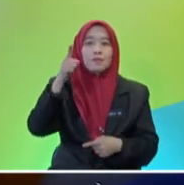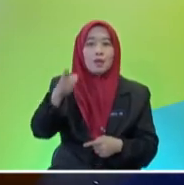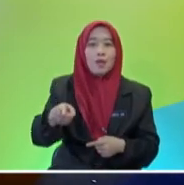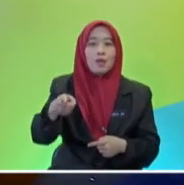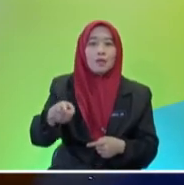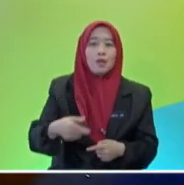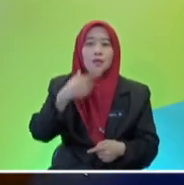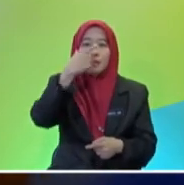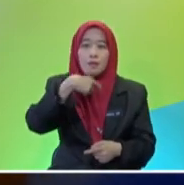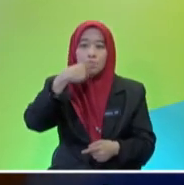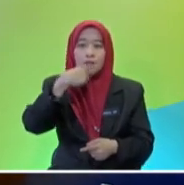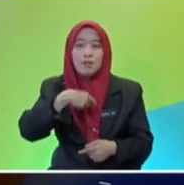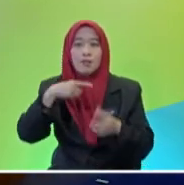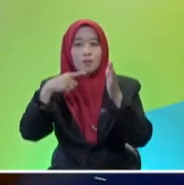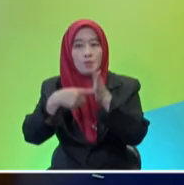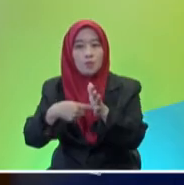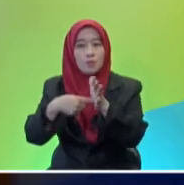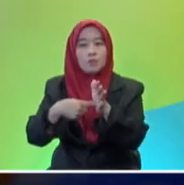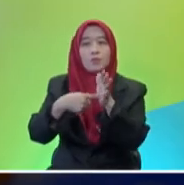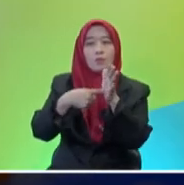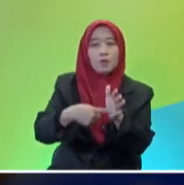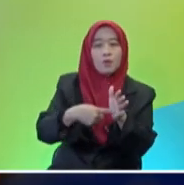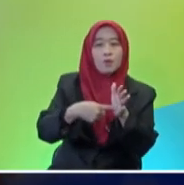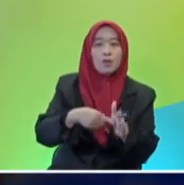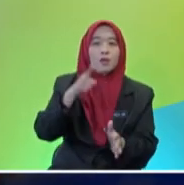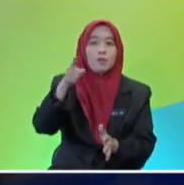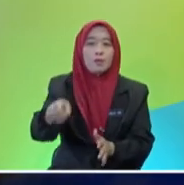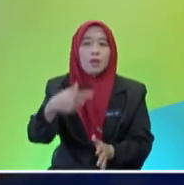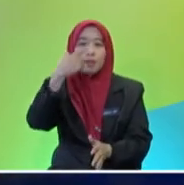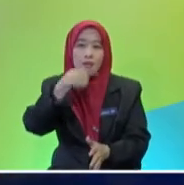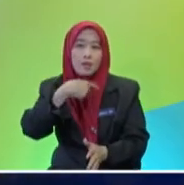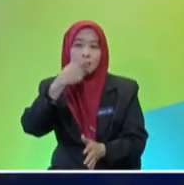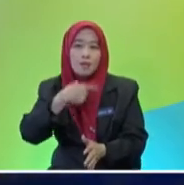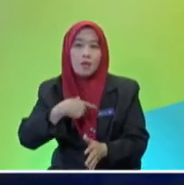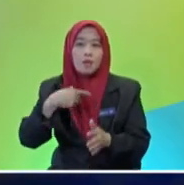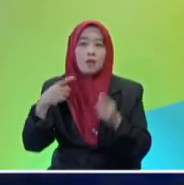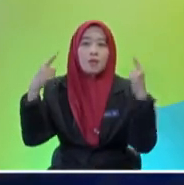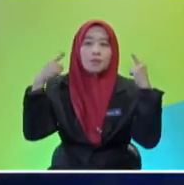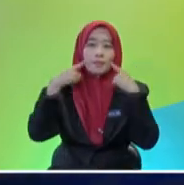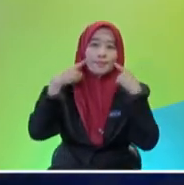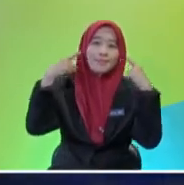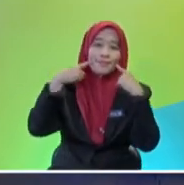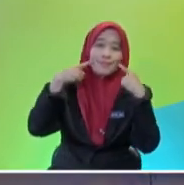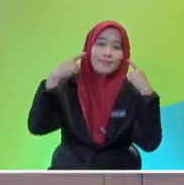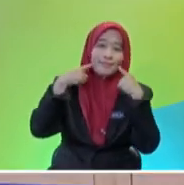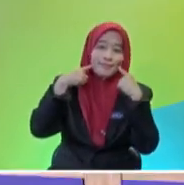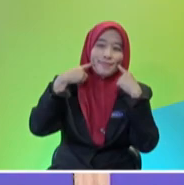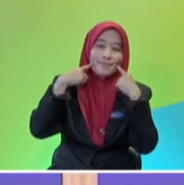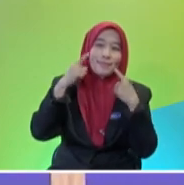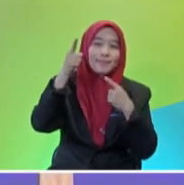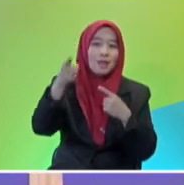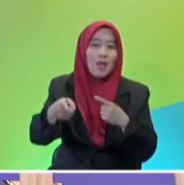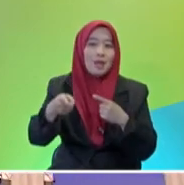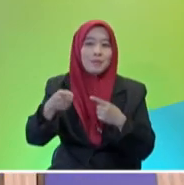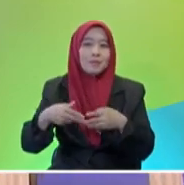If you're sad, sad, sad, and you want to show me. Sad, sad, sad, touch your cheek.